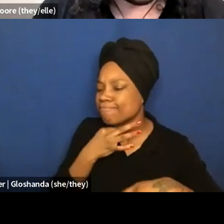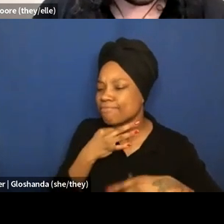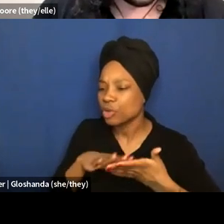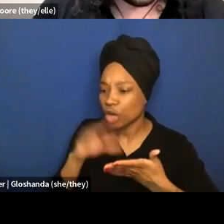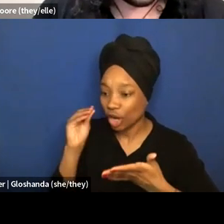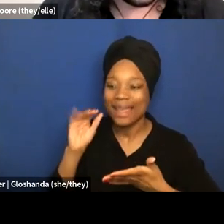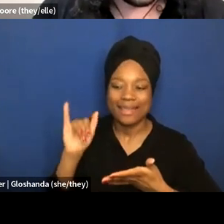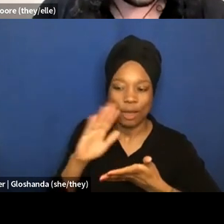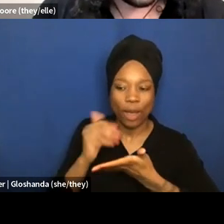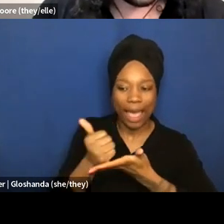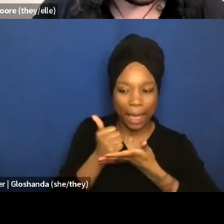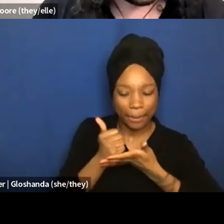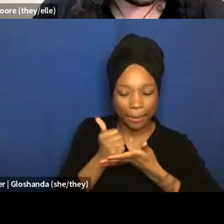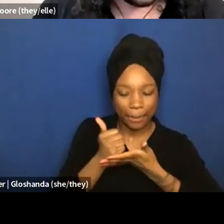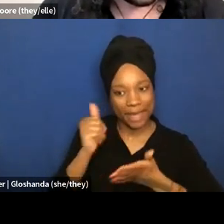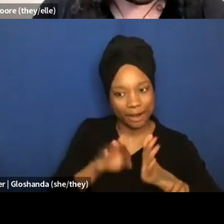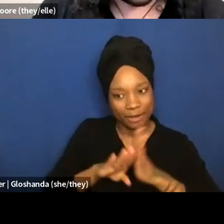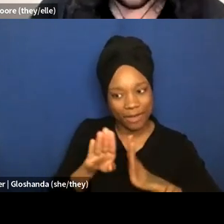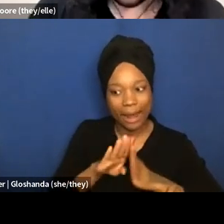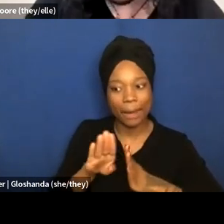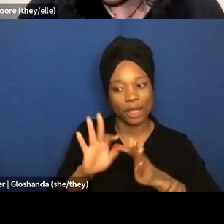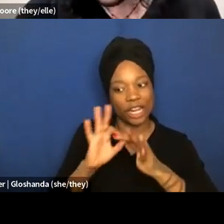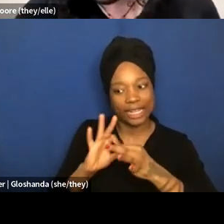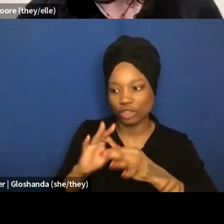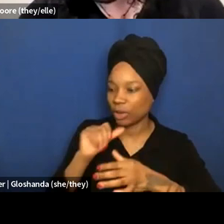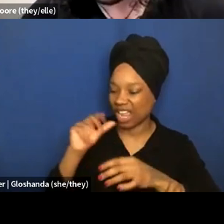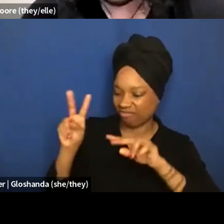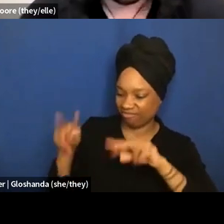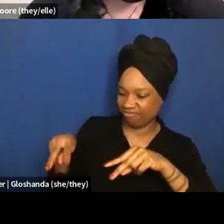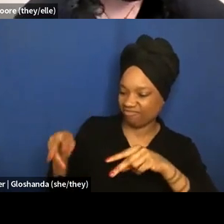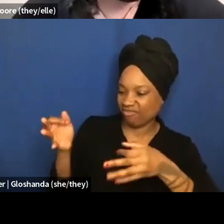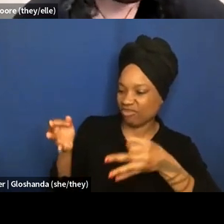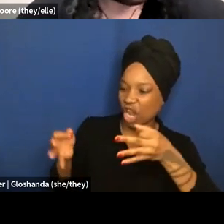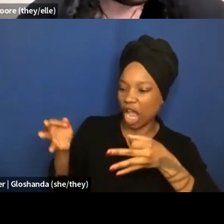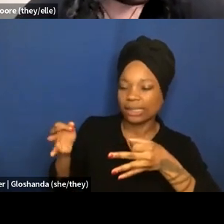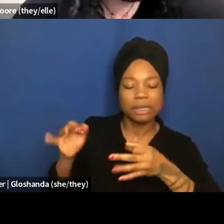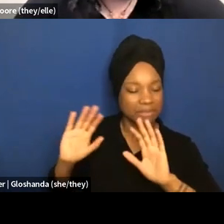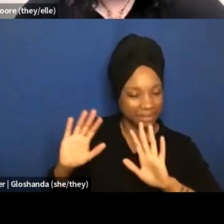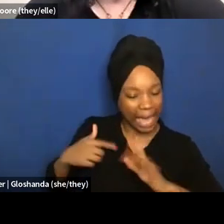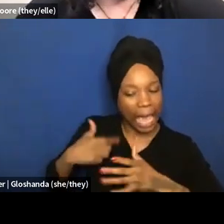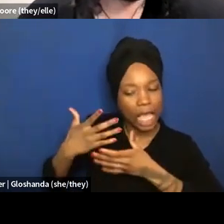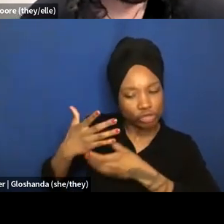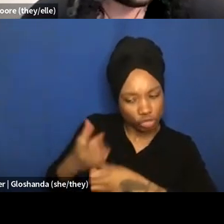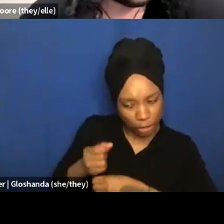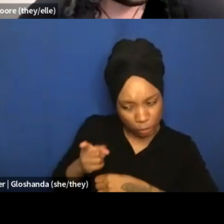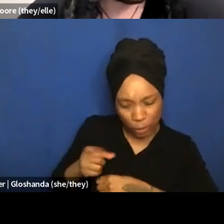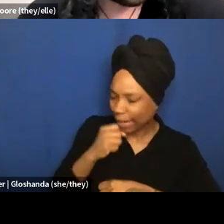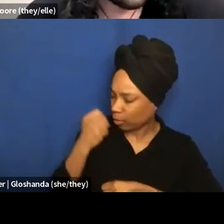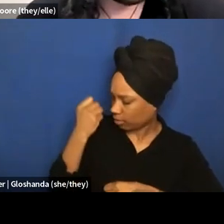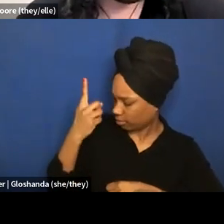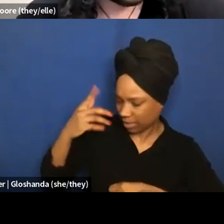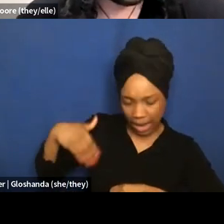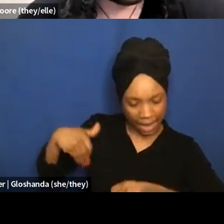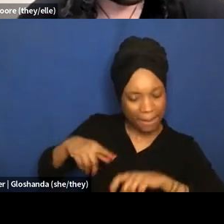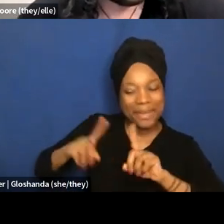better build connection. We're not coming from a place of judgment. We're coming from a place of, I trust you right now. I don't get it yet, but I'm trusting